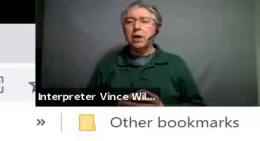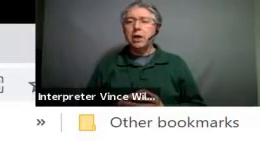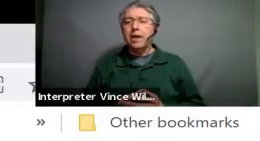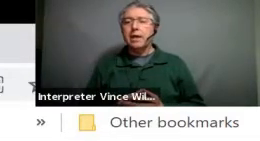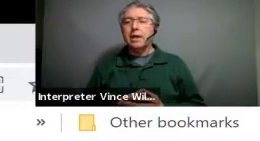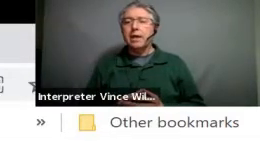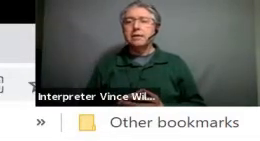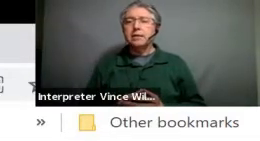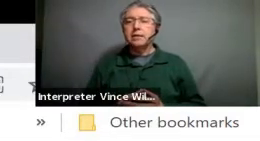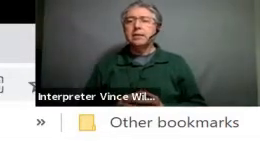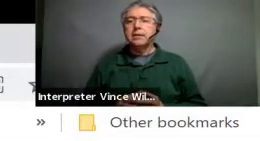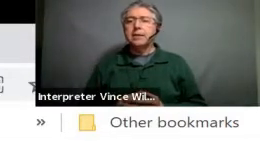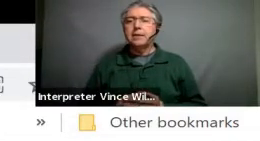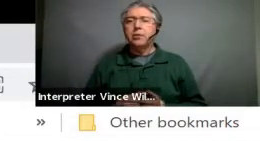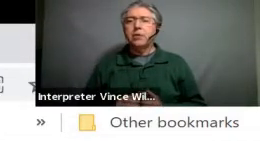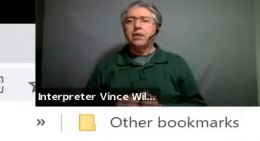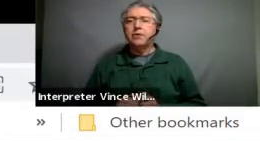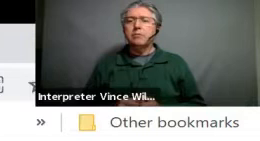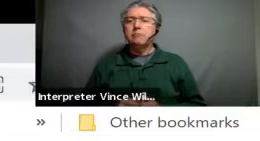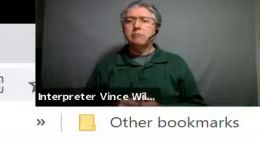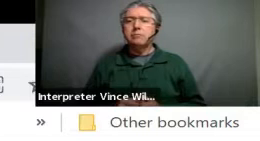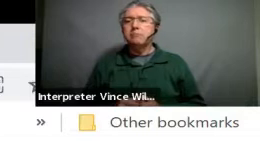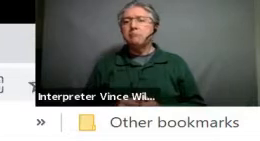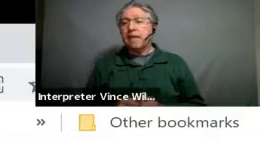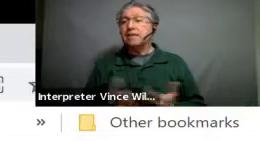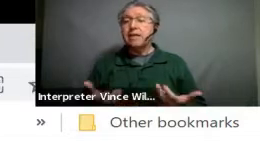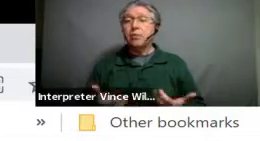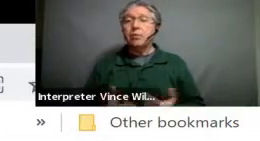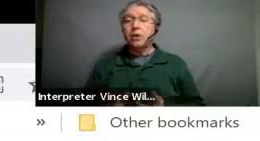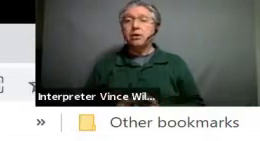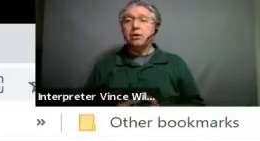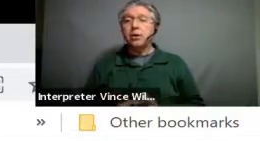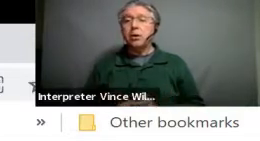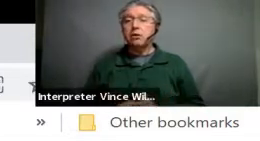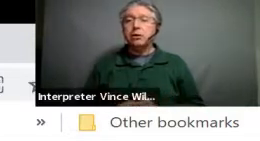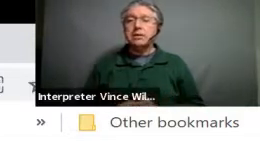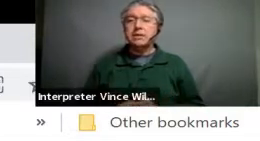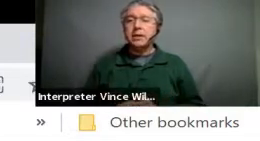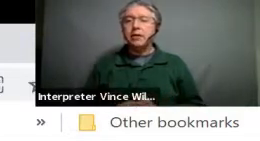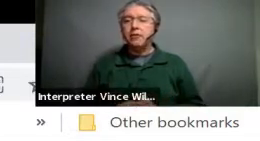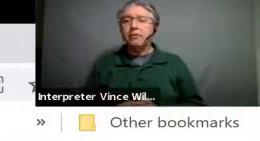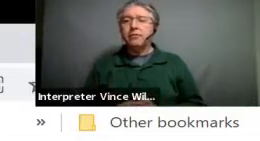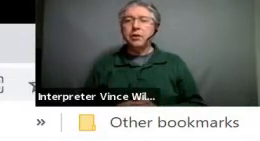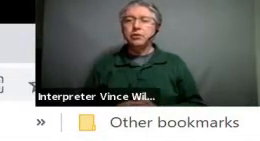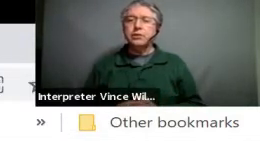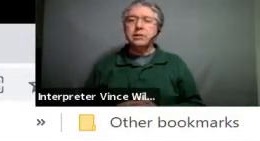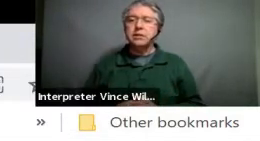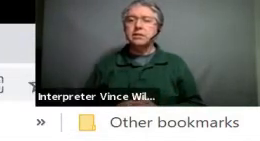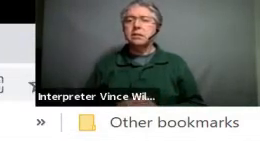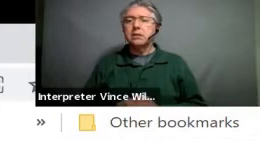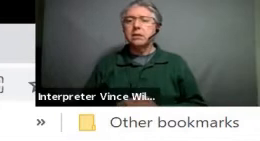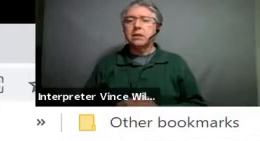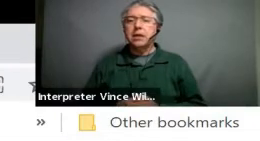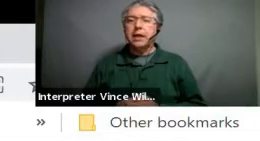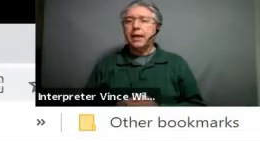unfortunately required that. We were given, as a team, we partnered on our listing of